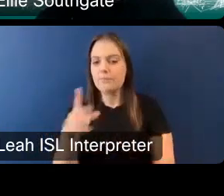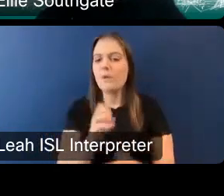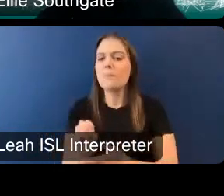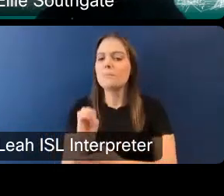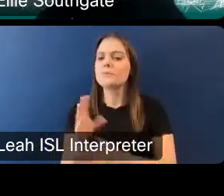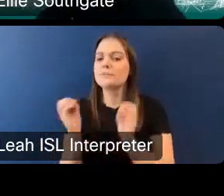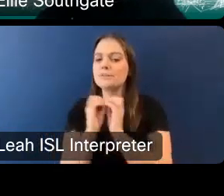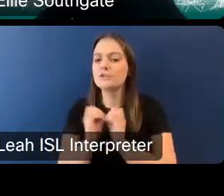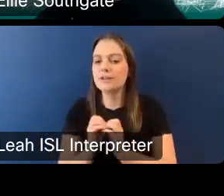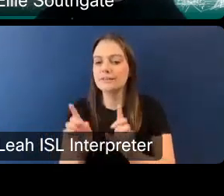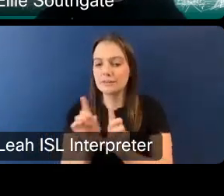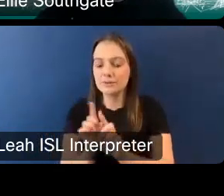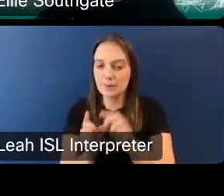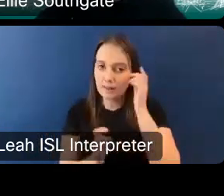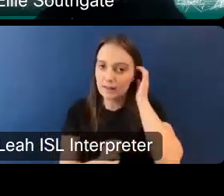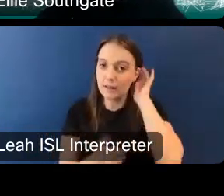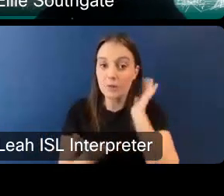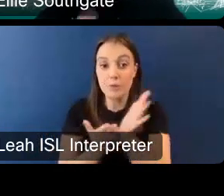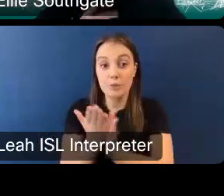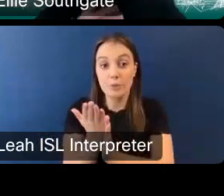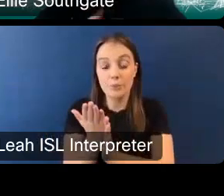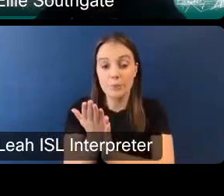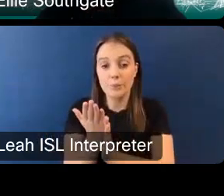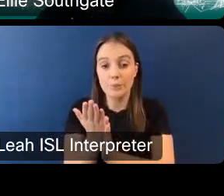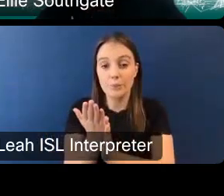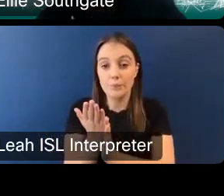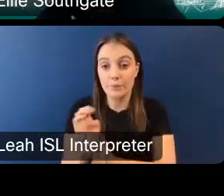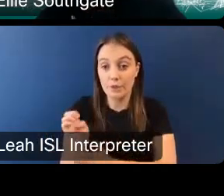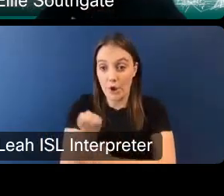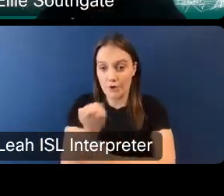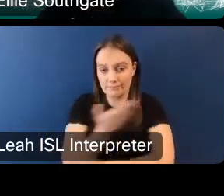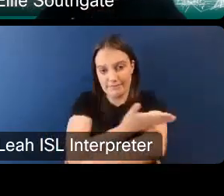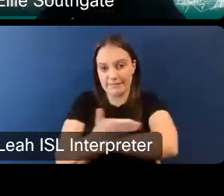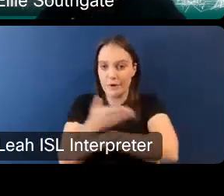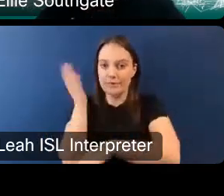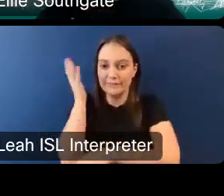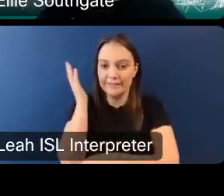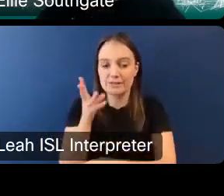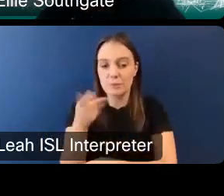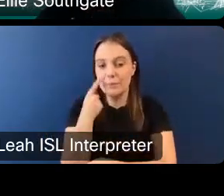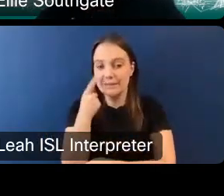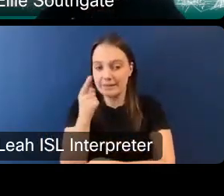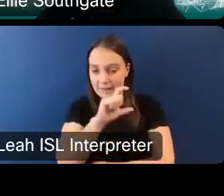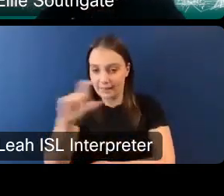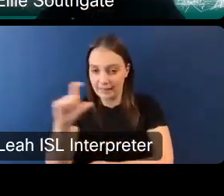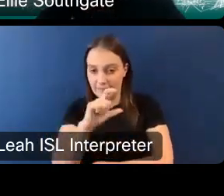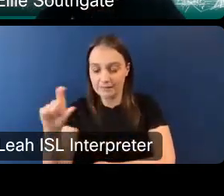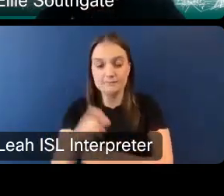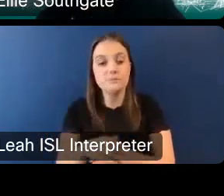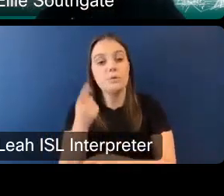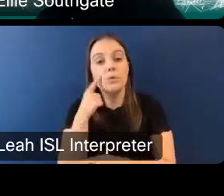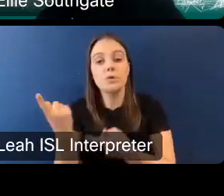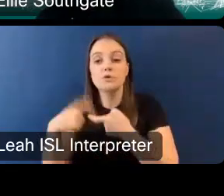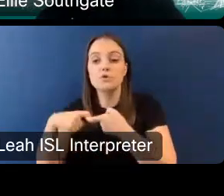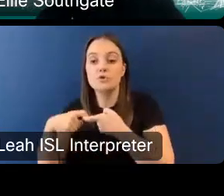box throughout the course, this early part, I should say, of the webinar. So throughout the course of the webinar,